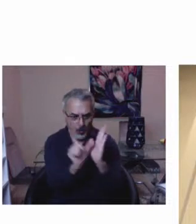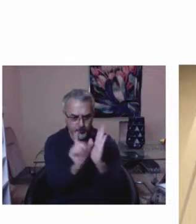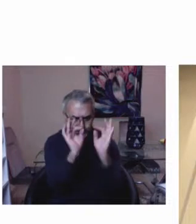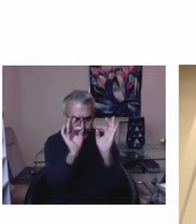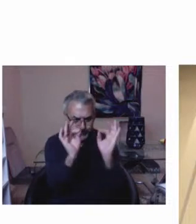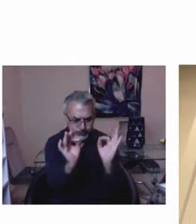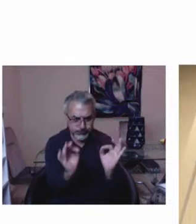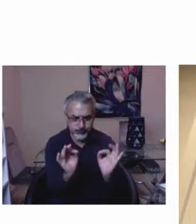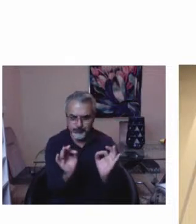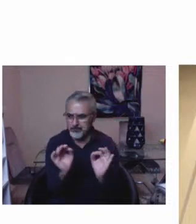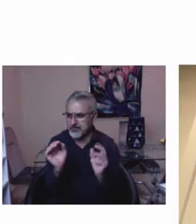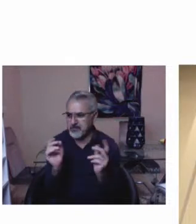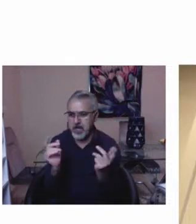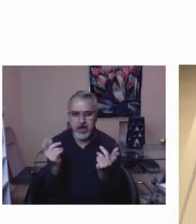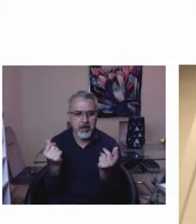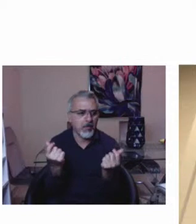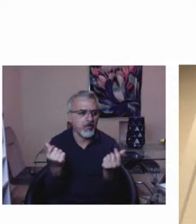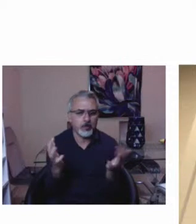women empowerment.